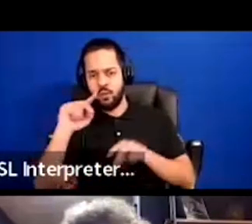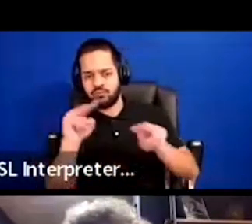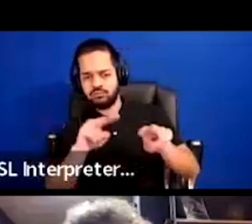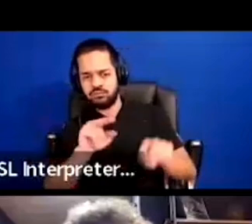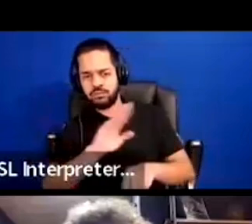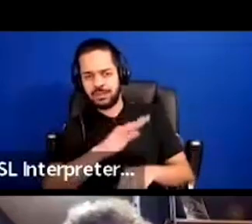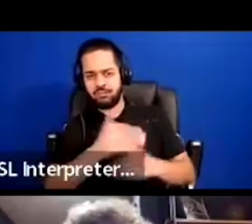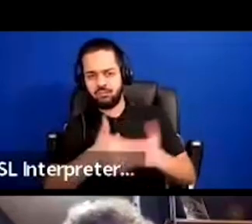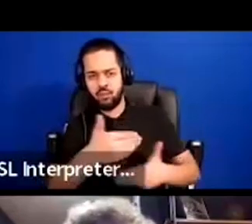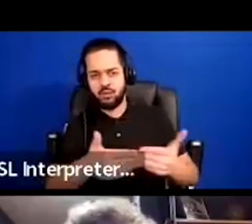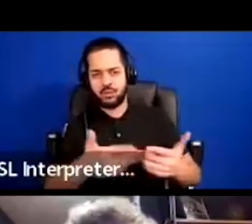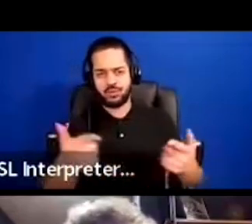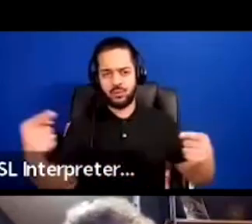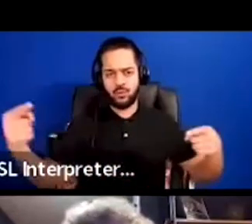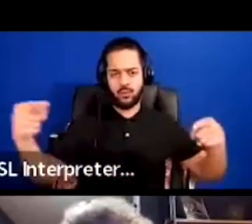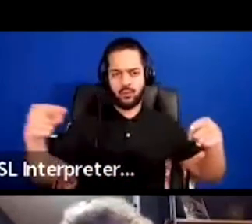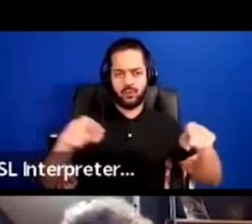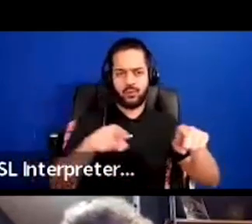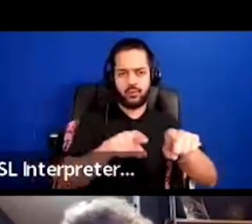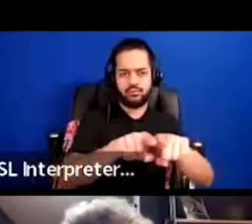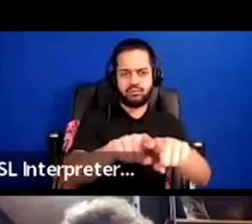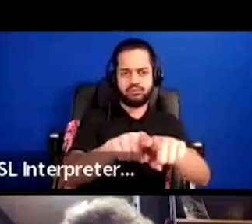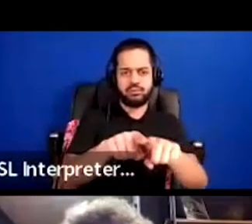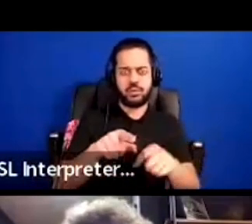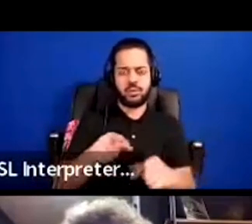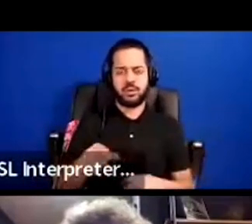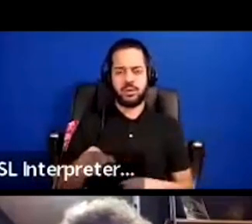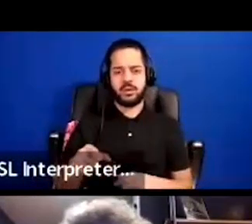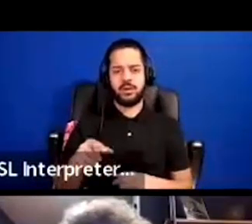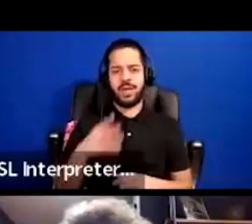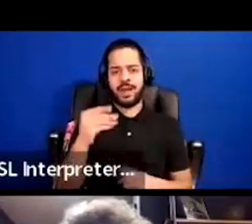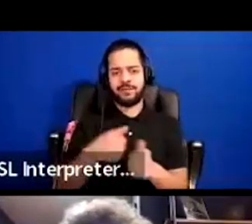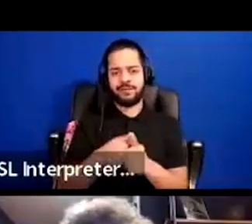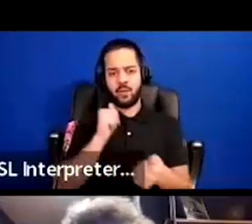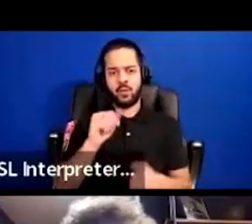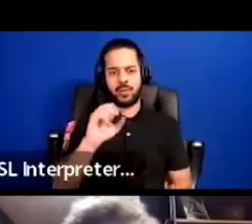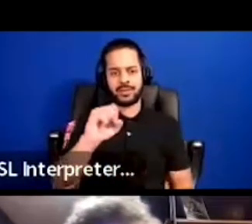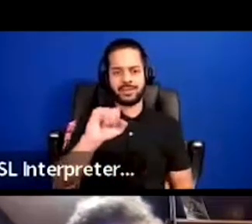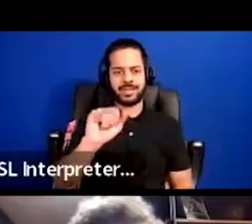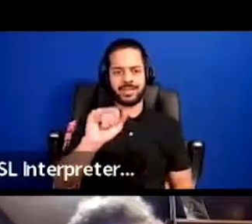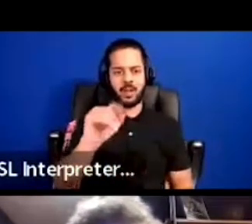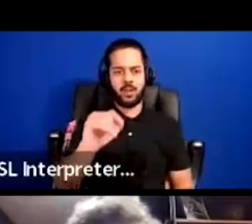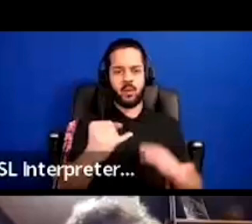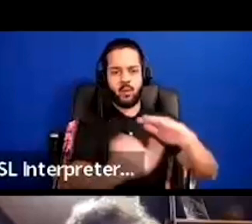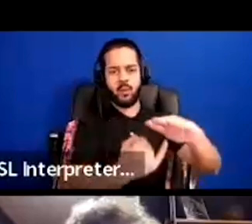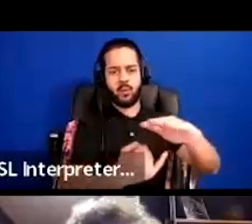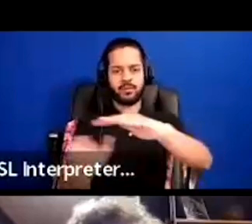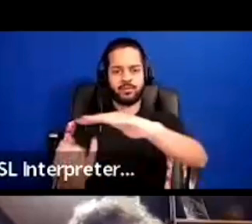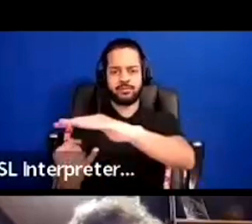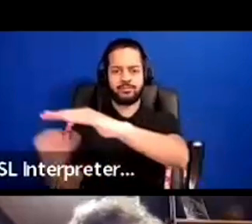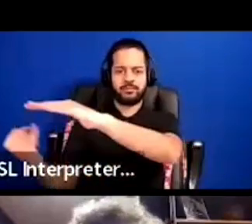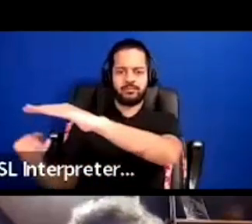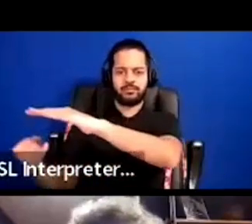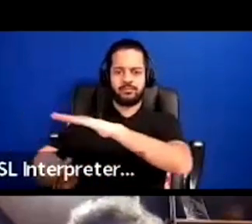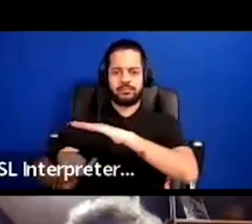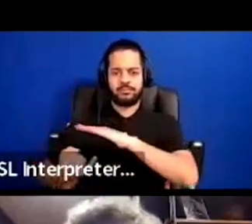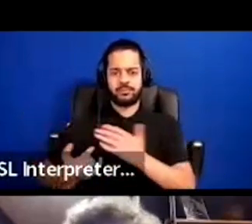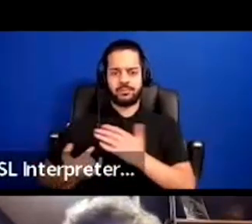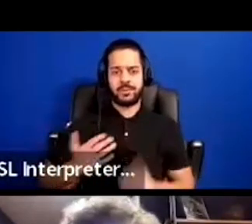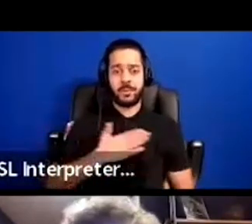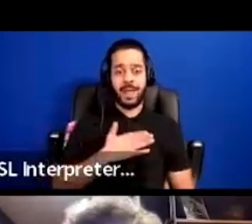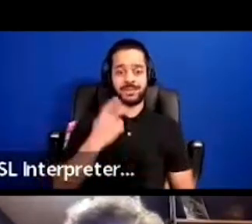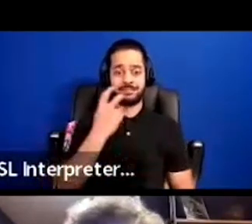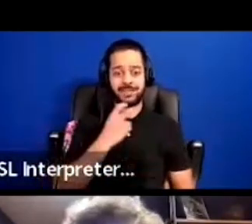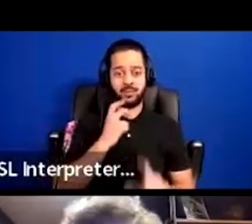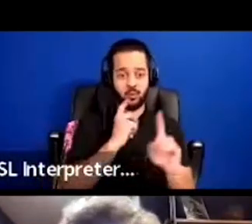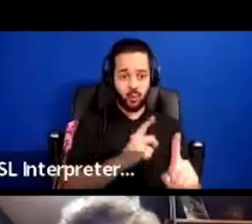just getting folks out of their silos, because one of the things we were saying is, like, we sit at a table and it's like, well, here are the speech goals, here